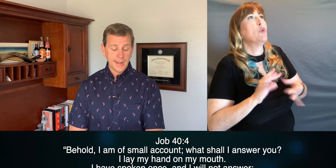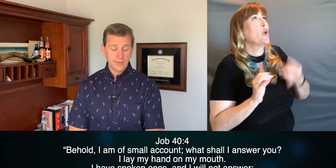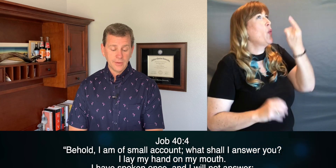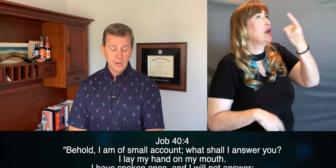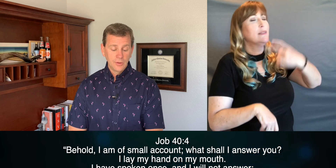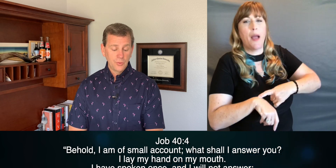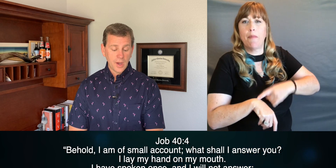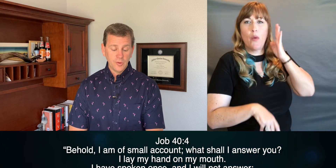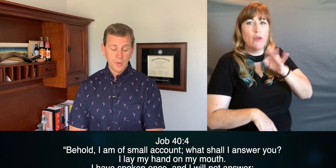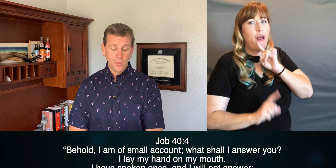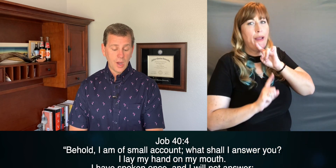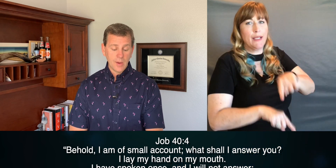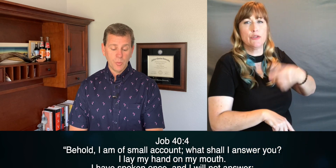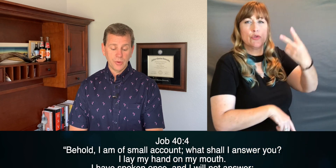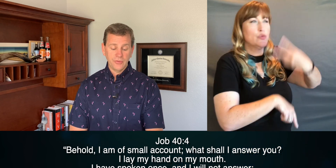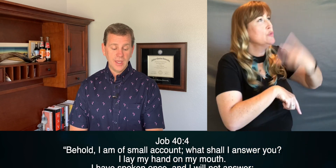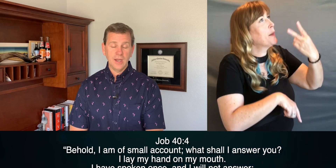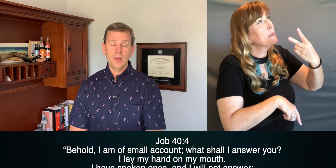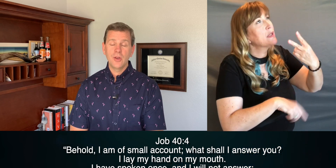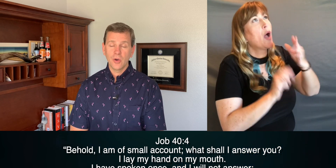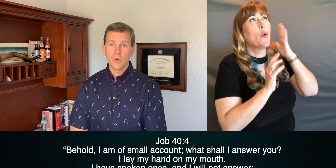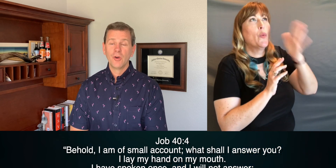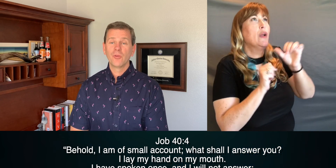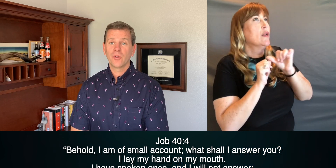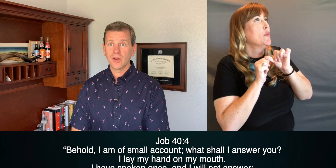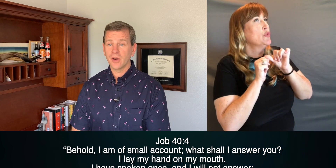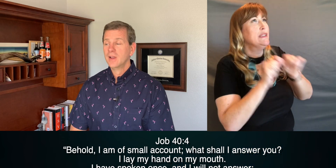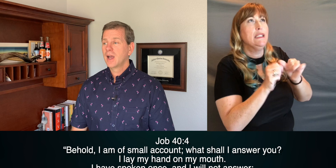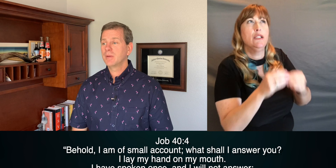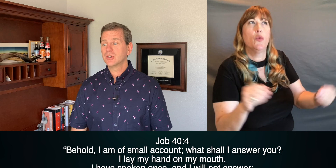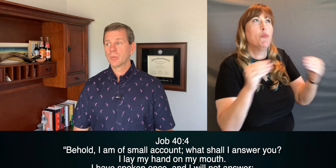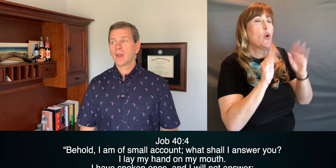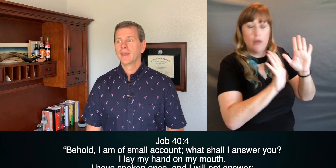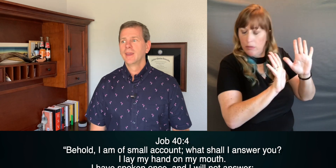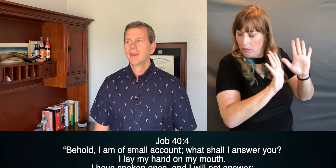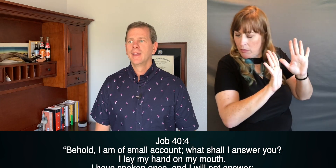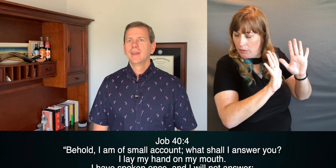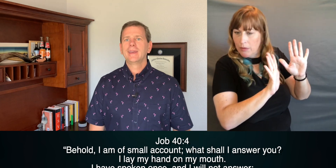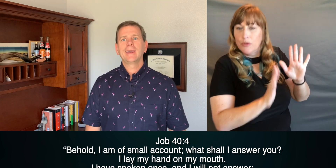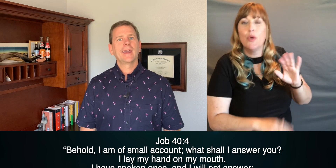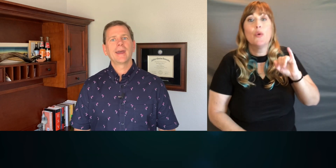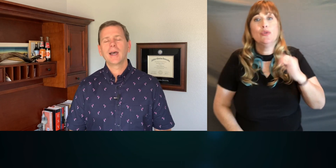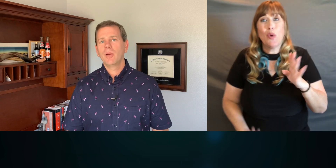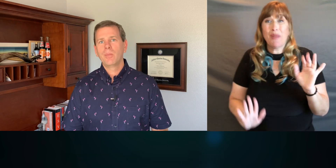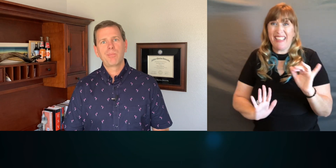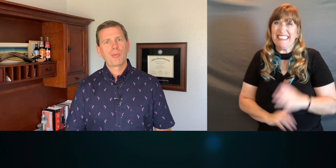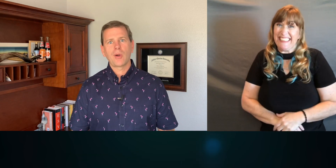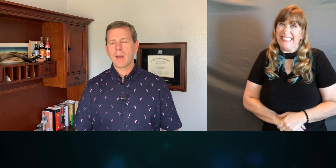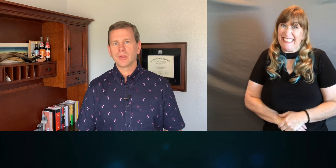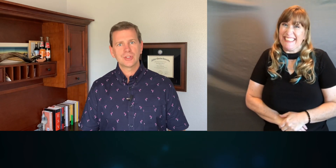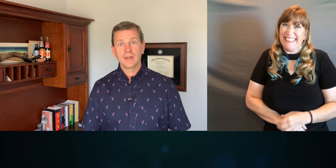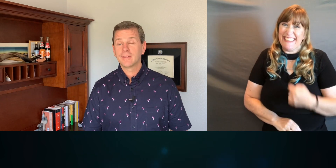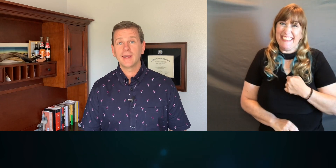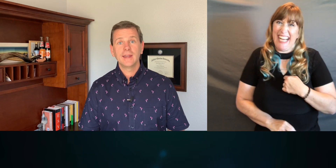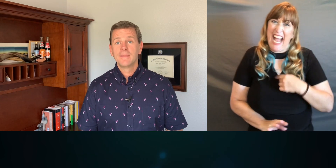not answer twice, but I will proceed no further. I mean, Job's like, yeah, I